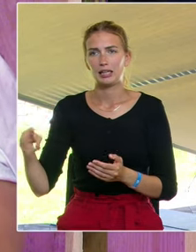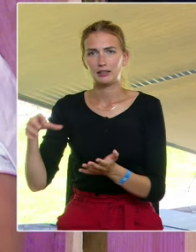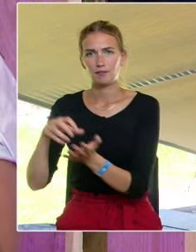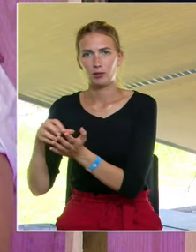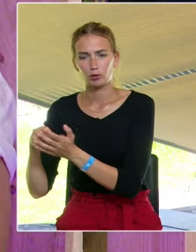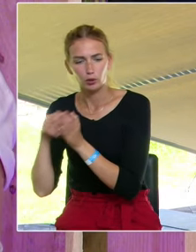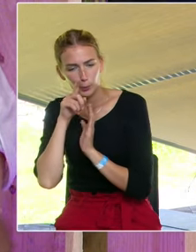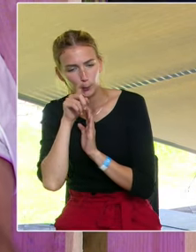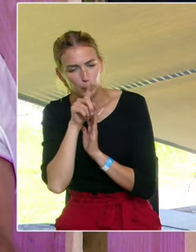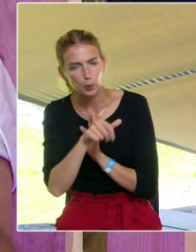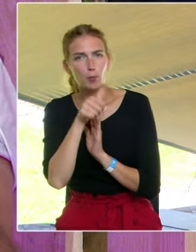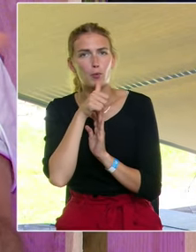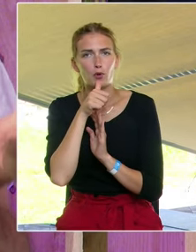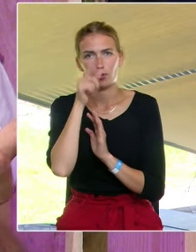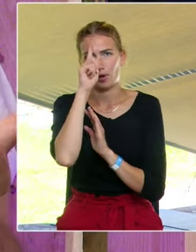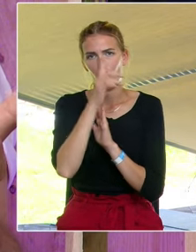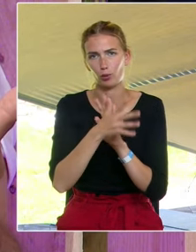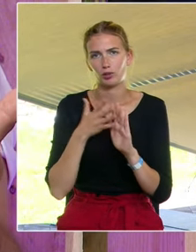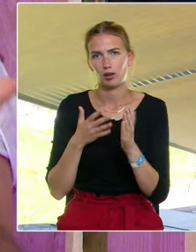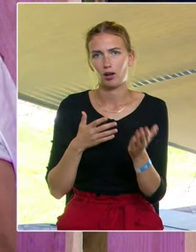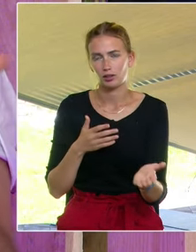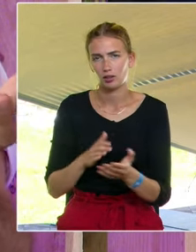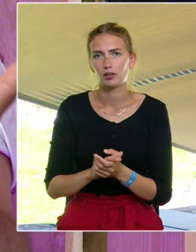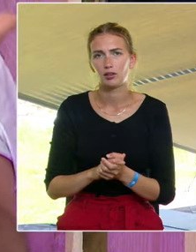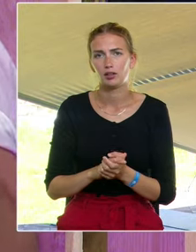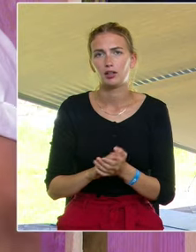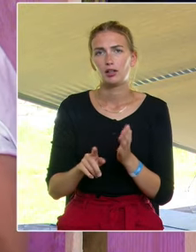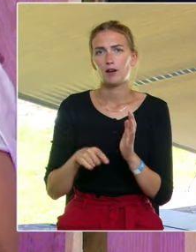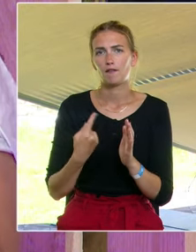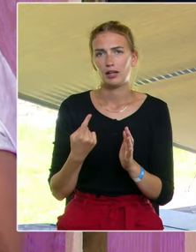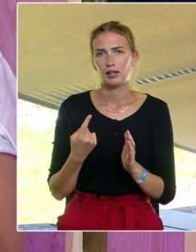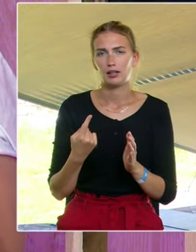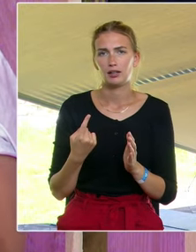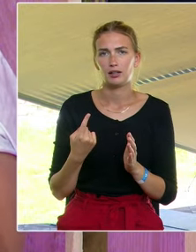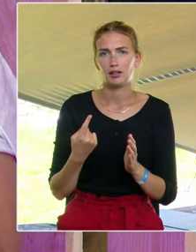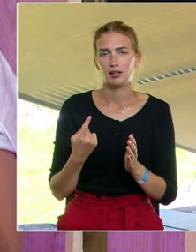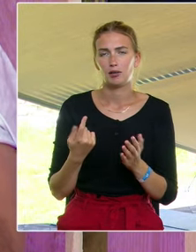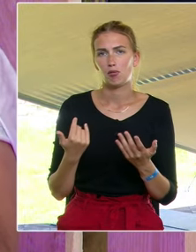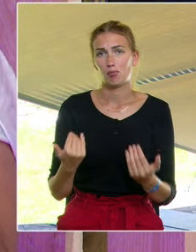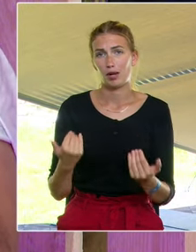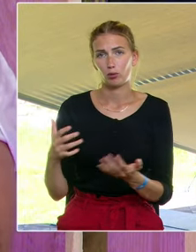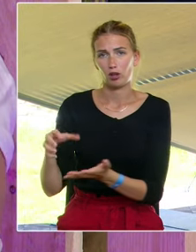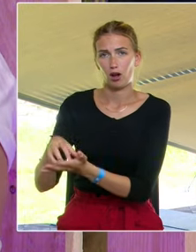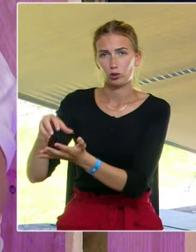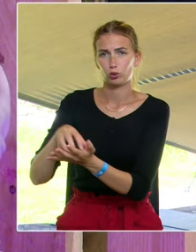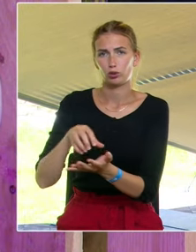of it. And obviously, you know, the problem with the existing institutions is that, you